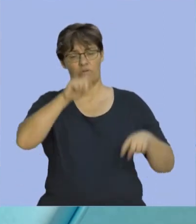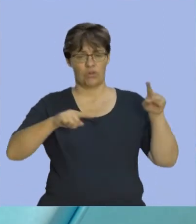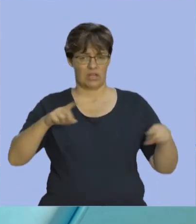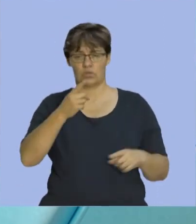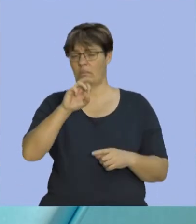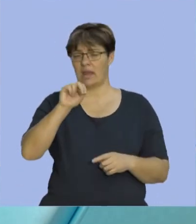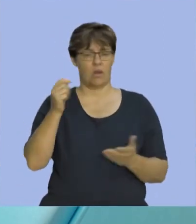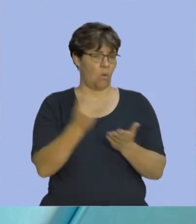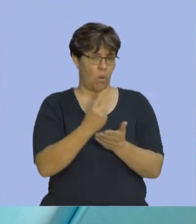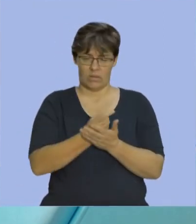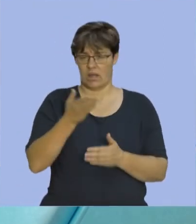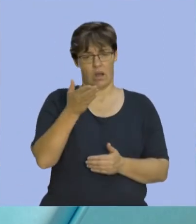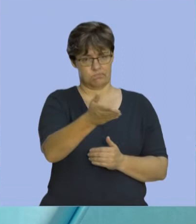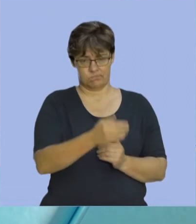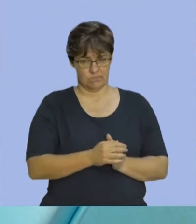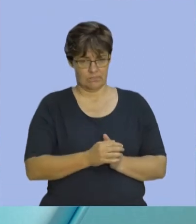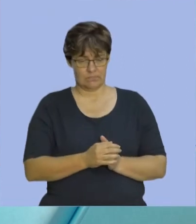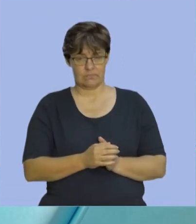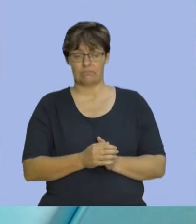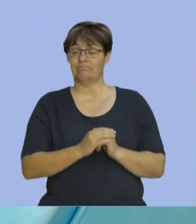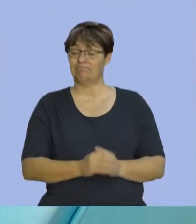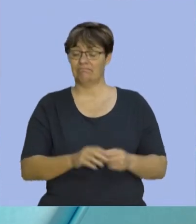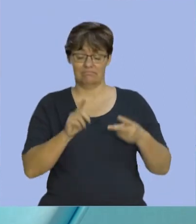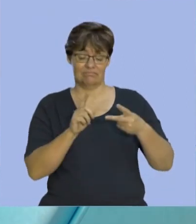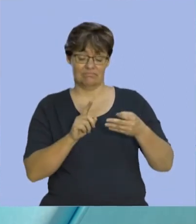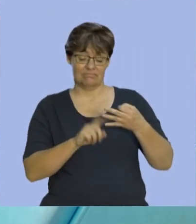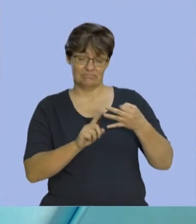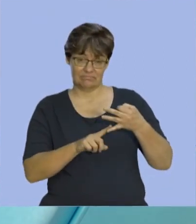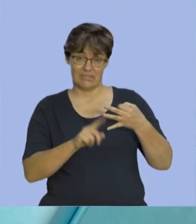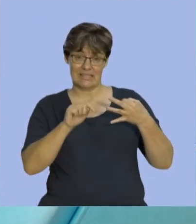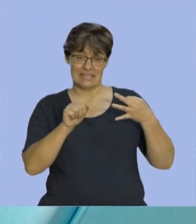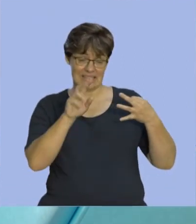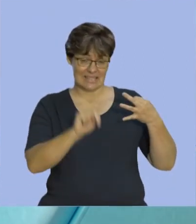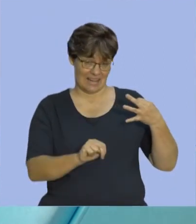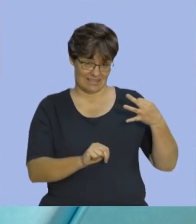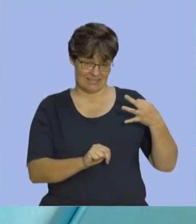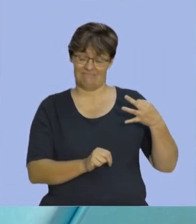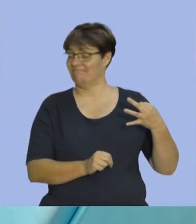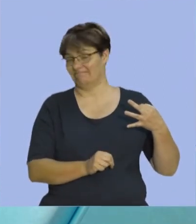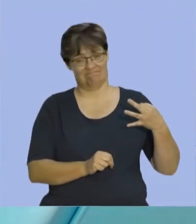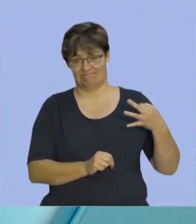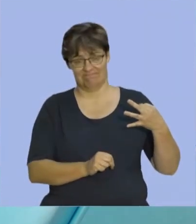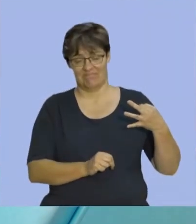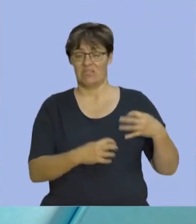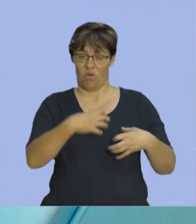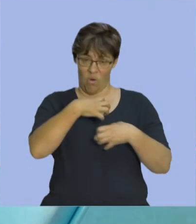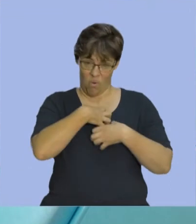minimum, right? Range and domain is always going to be there in any function. But with